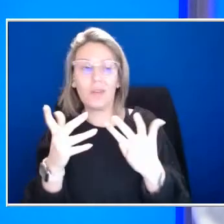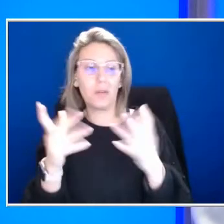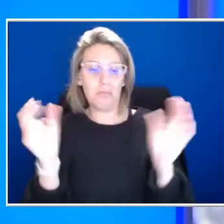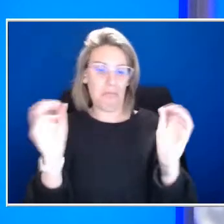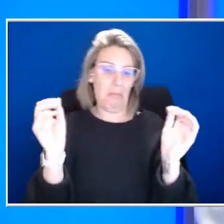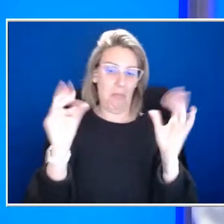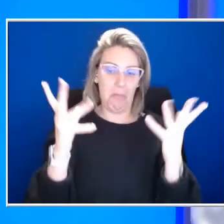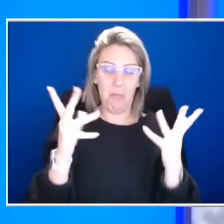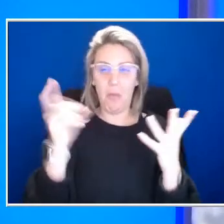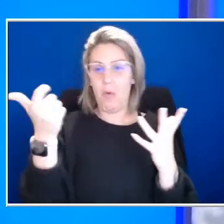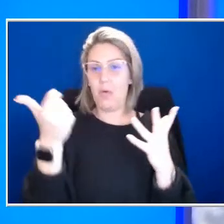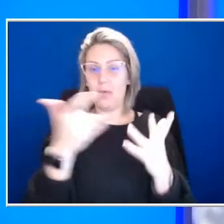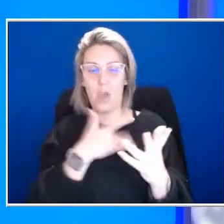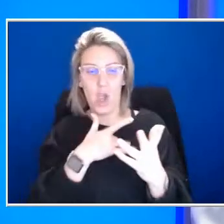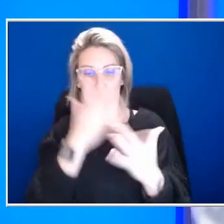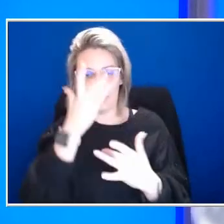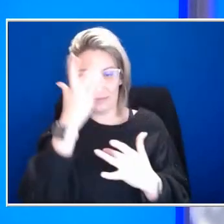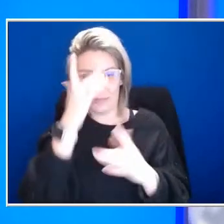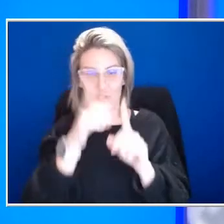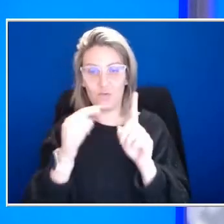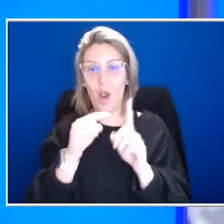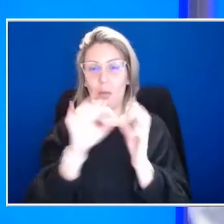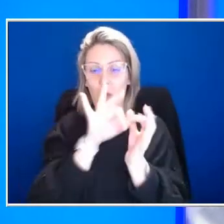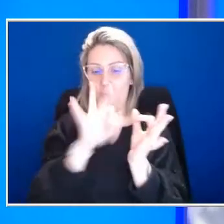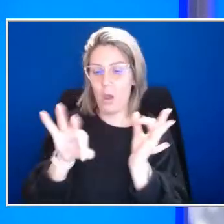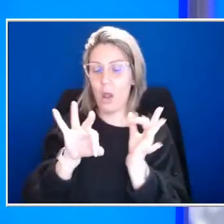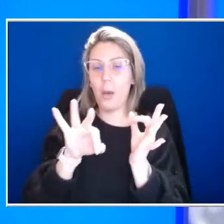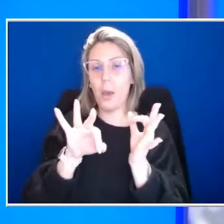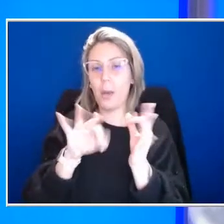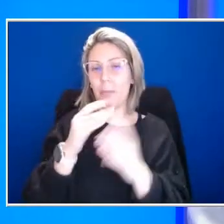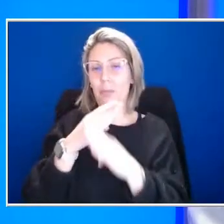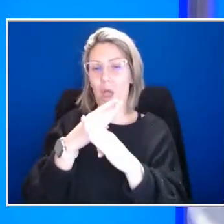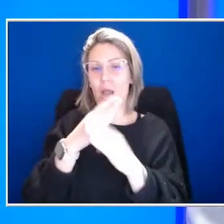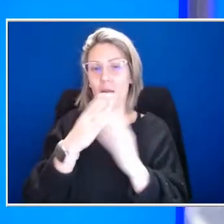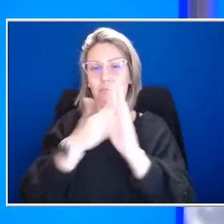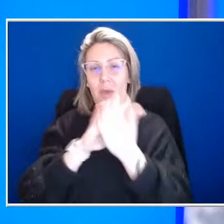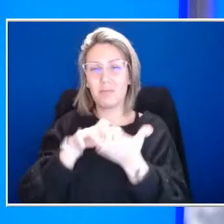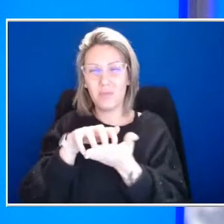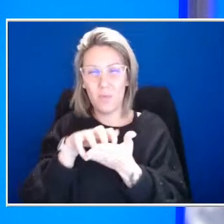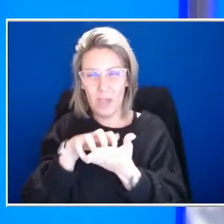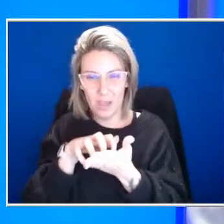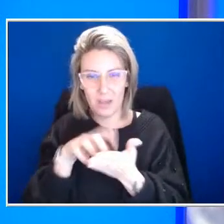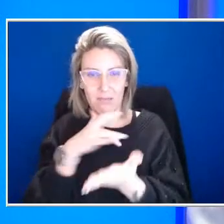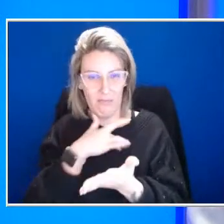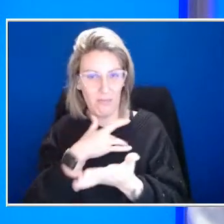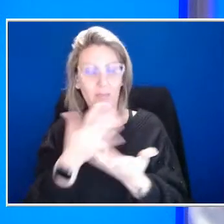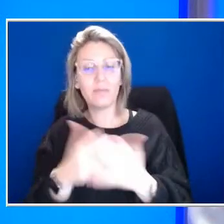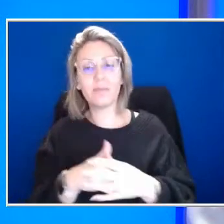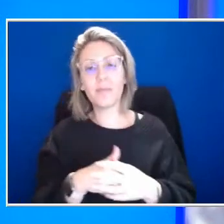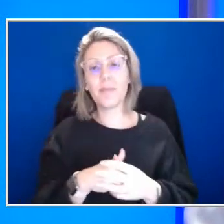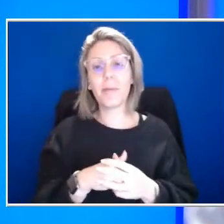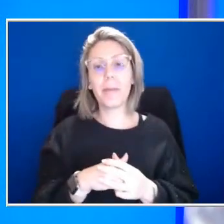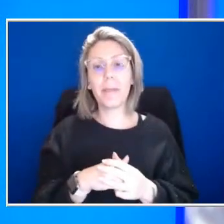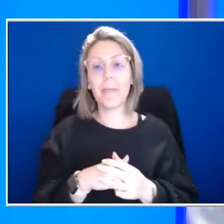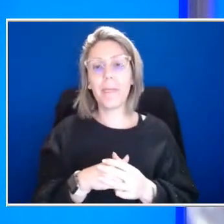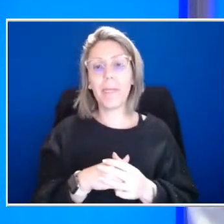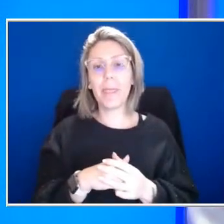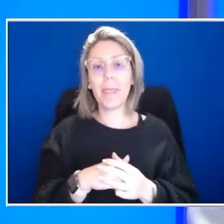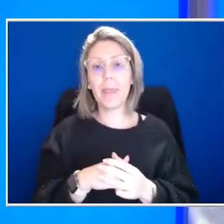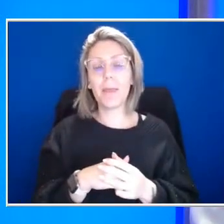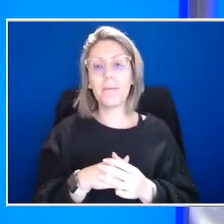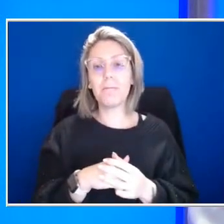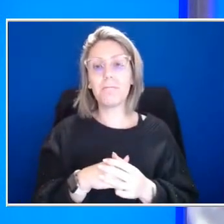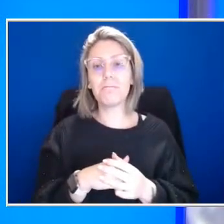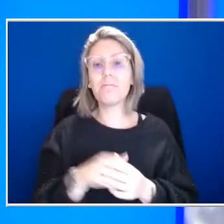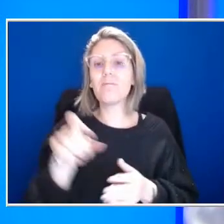have heart disease due to blockages, and the heart becomes weak over time. So needing is probably much